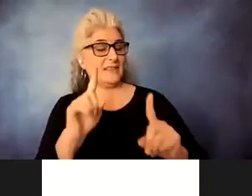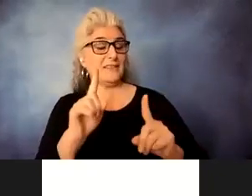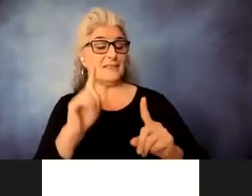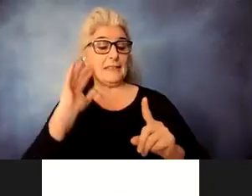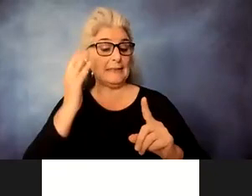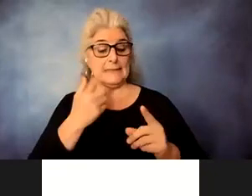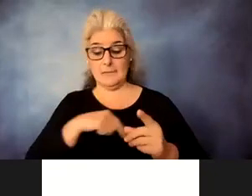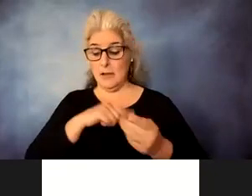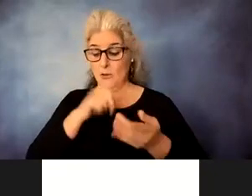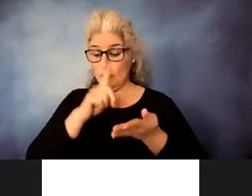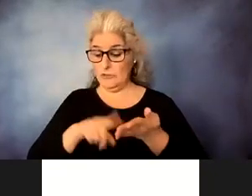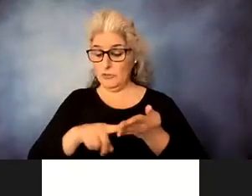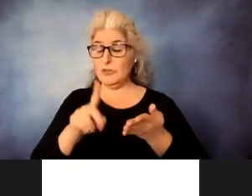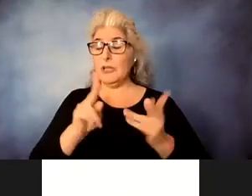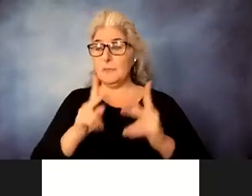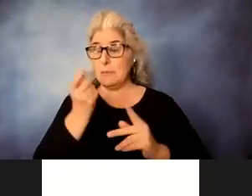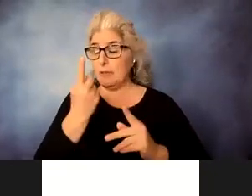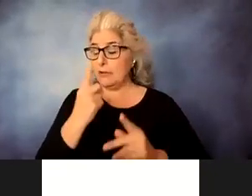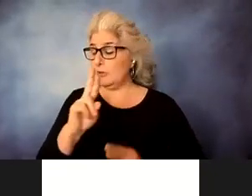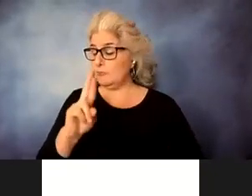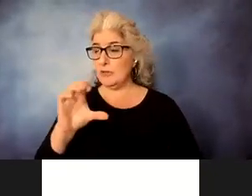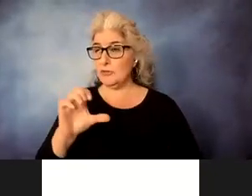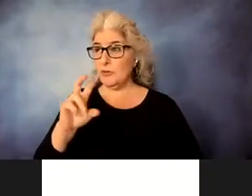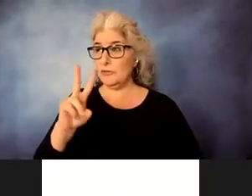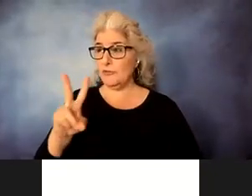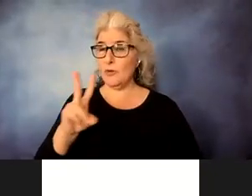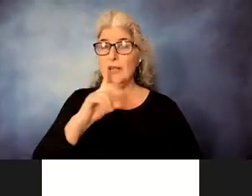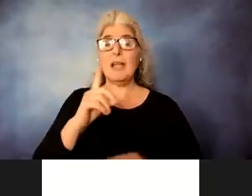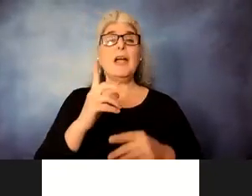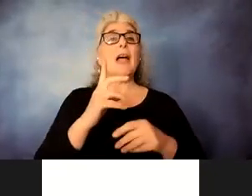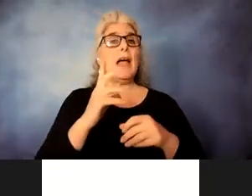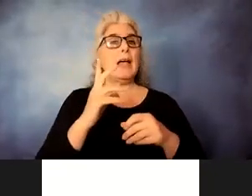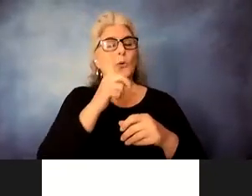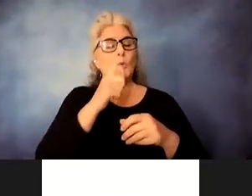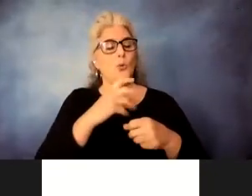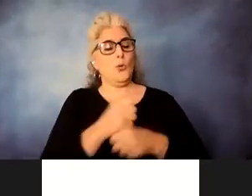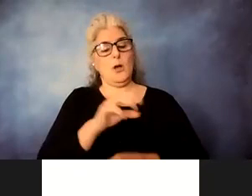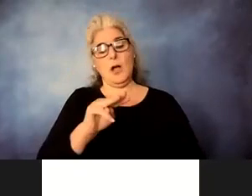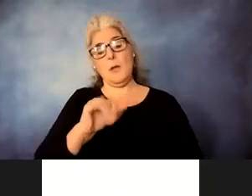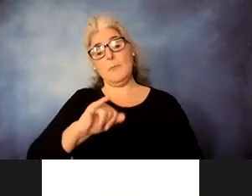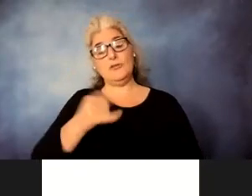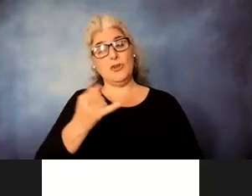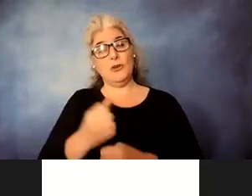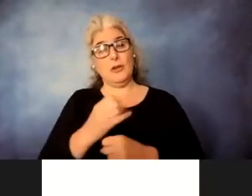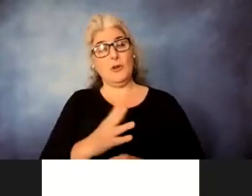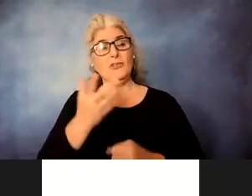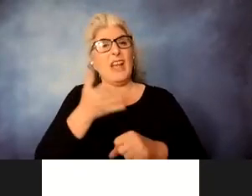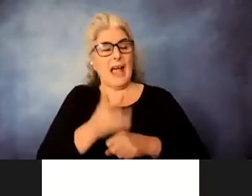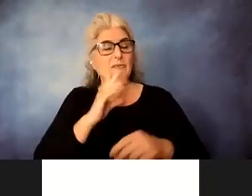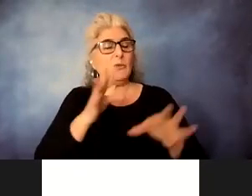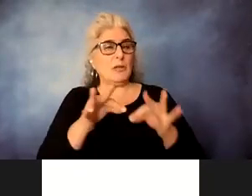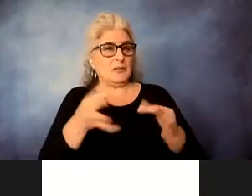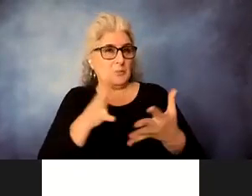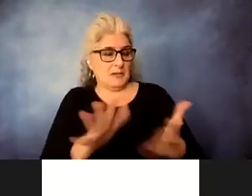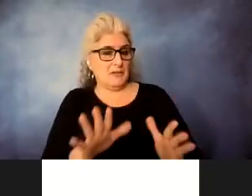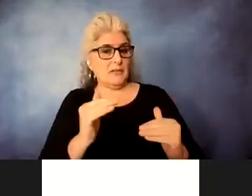voters understand ranked choice voting and majority winners after a basic explanation. They like the idea that many candidates will focus on